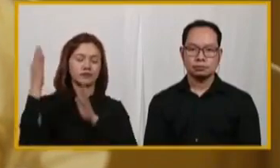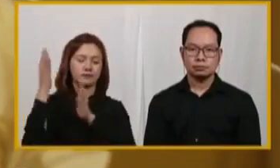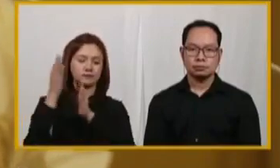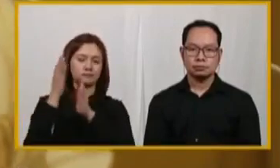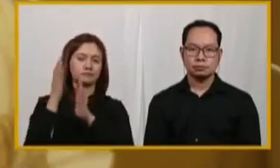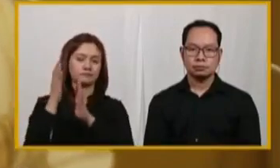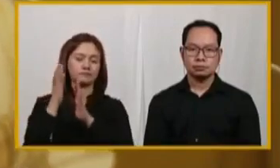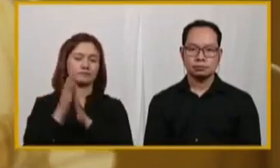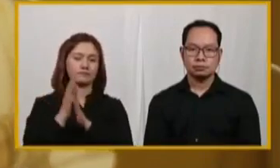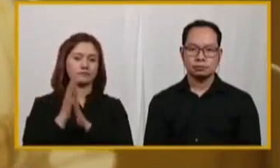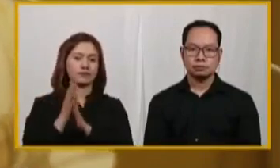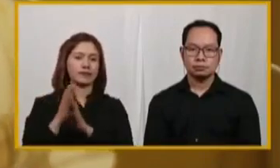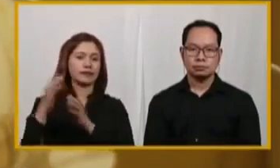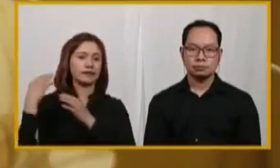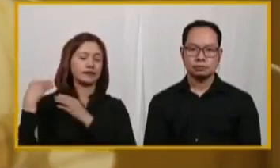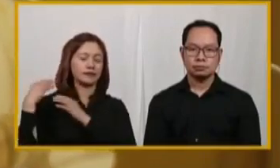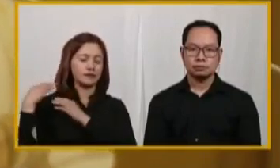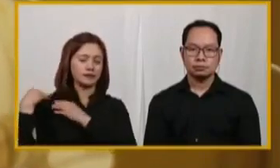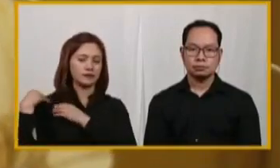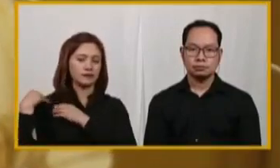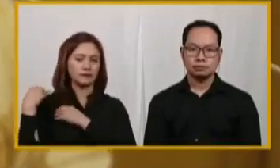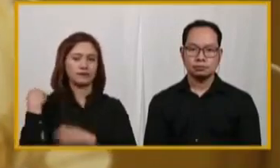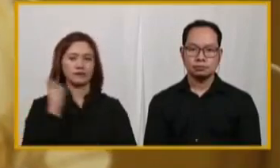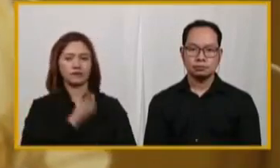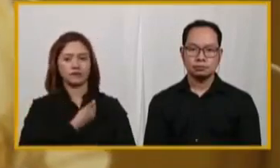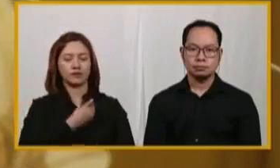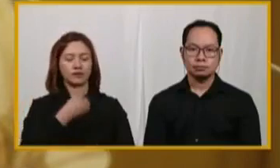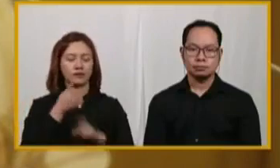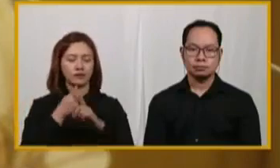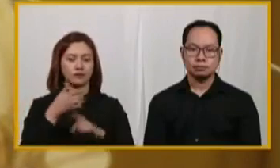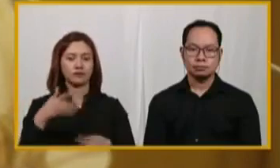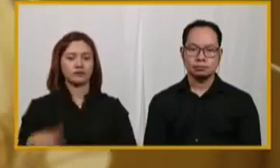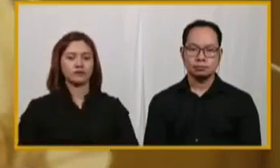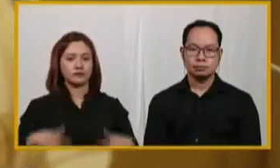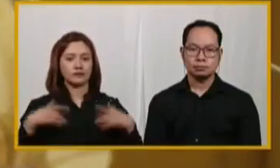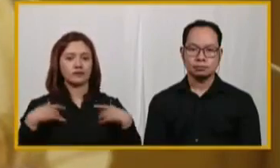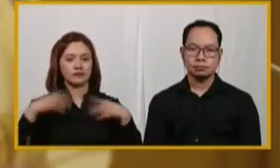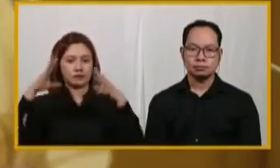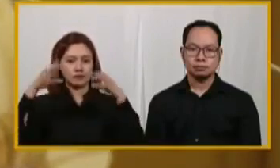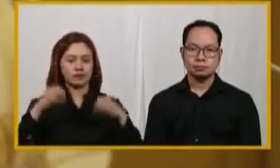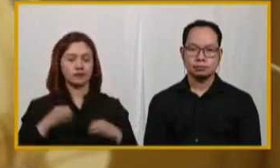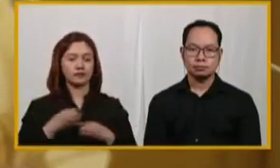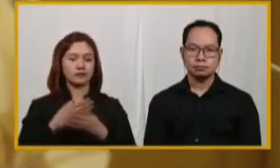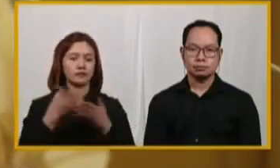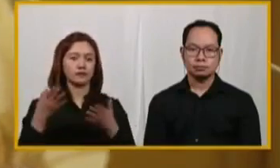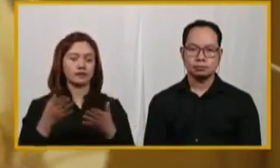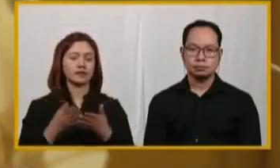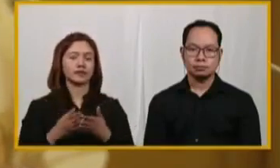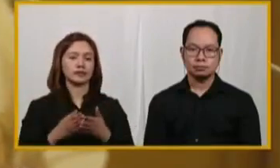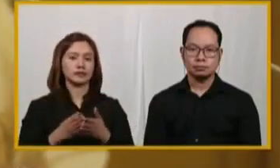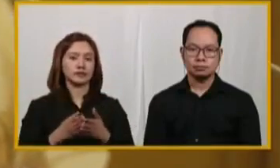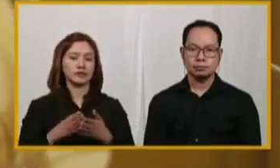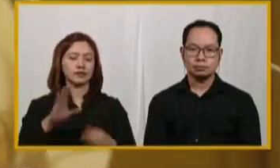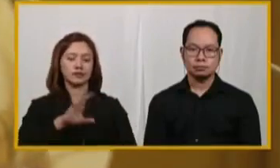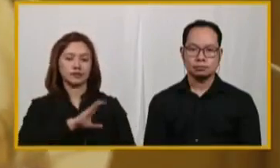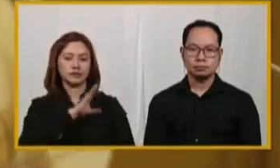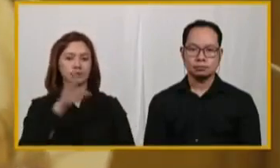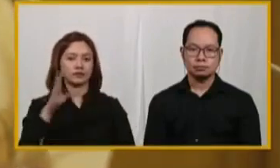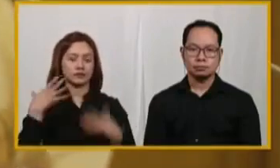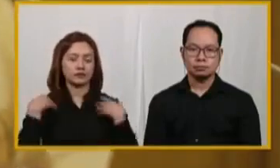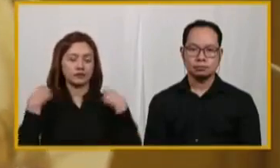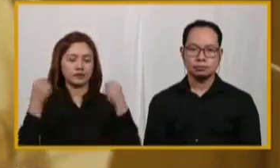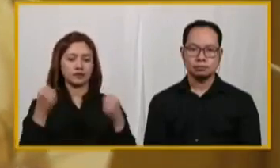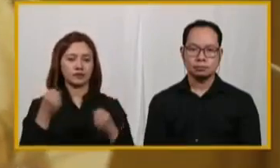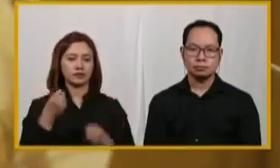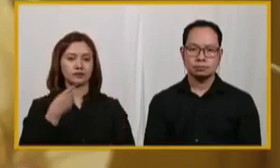our own life, give us your divine courage and strength to say yes to the will of the